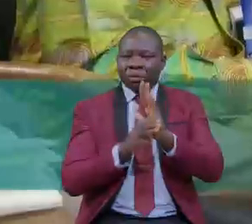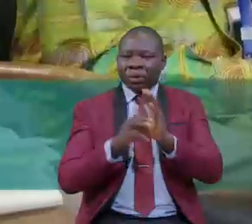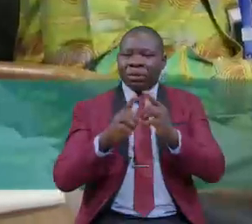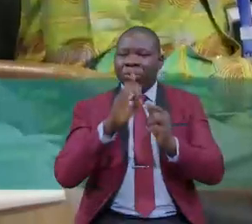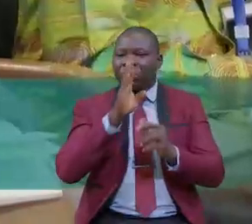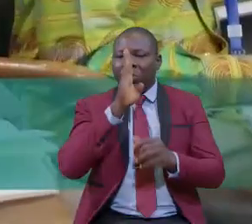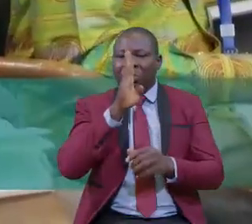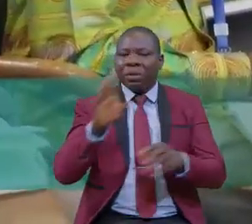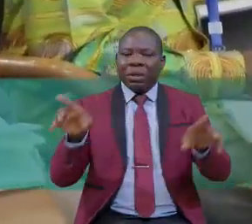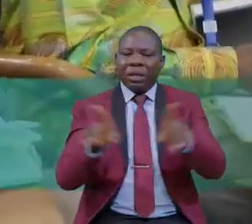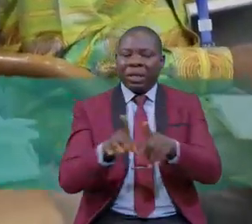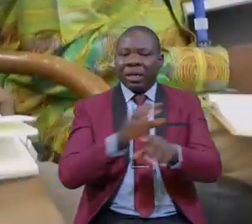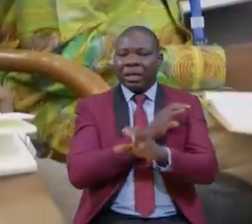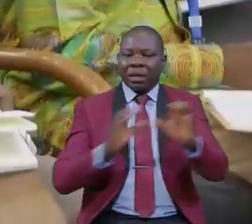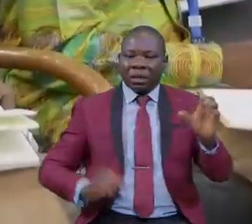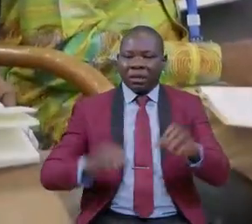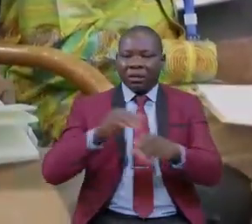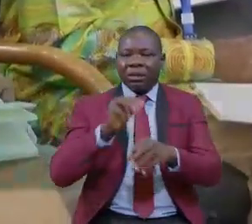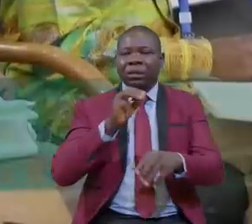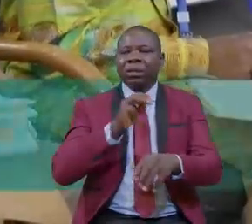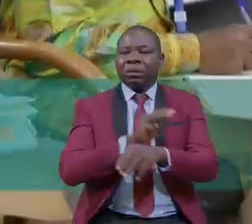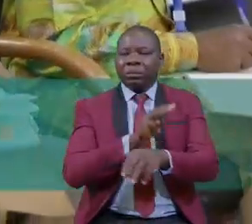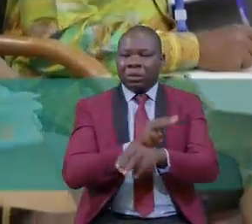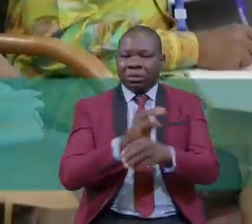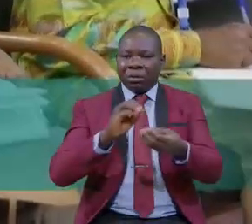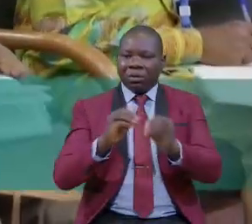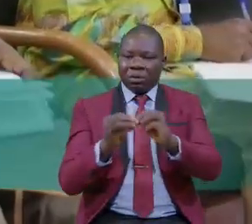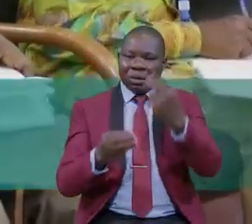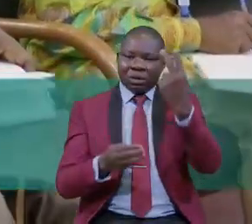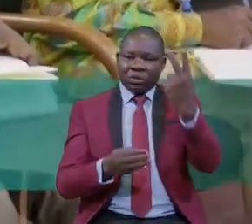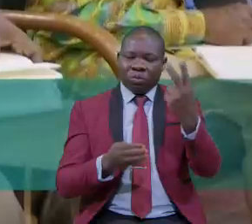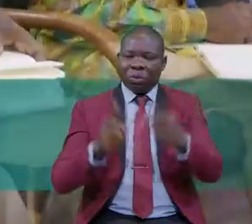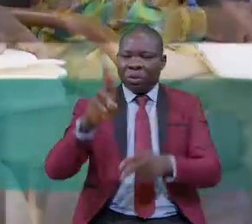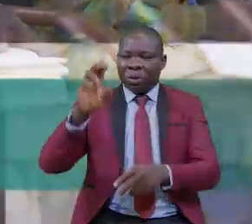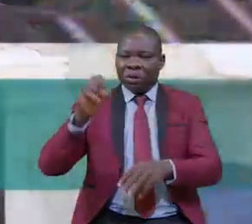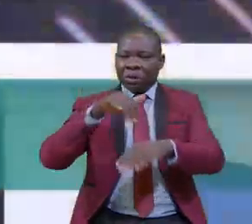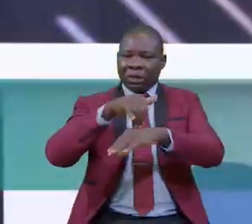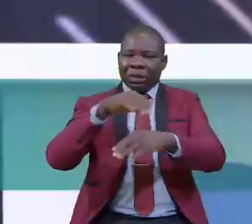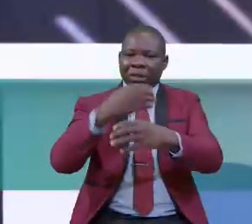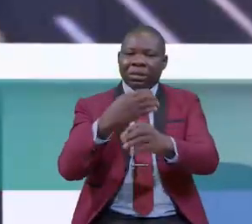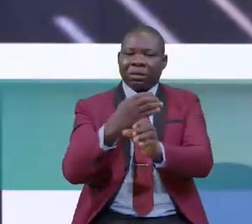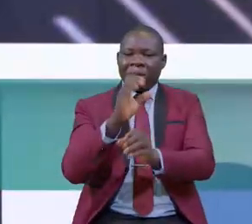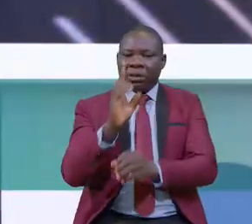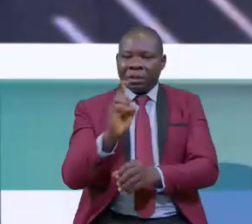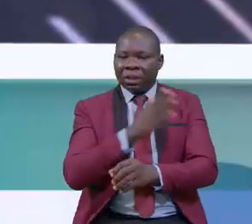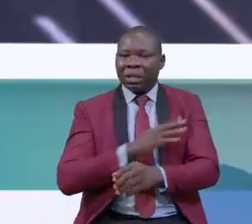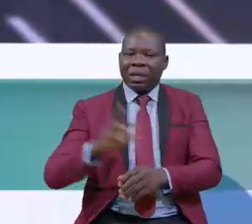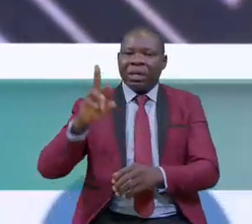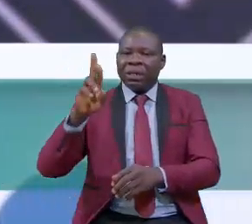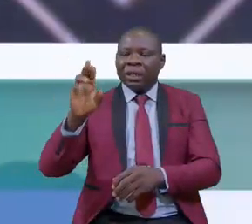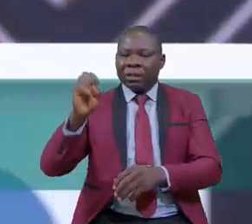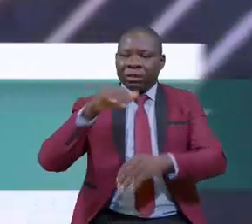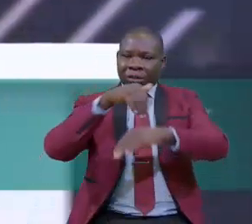Number 2, recreated and recommissioned by Christ for mastery. By